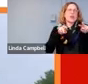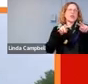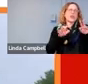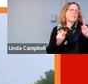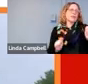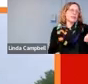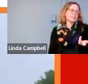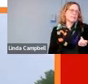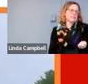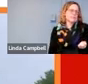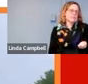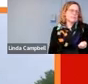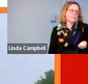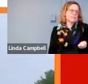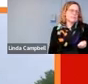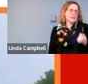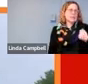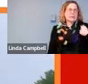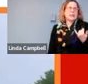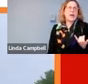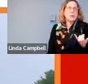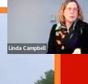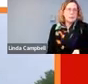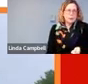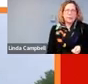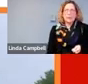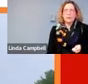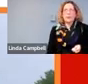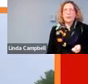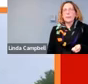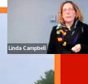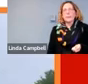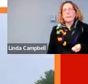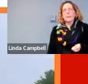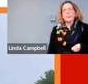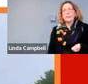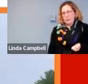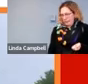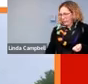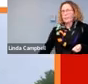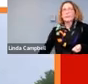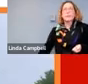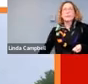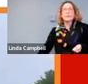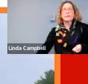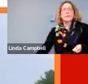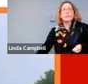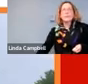And crayfish is a concern because no one has been looking for it until now.